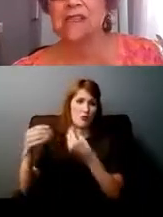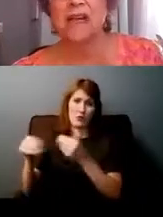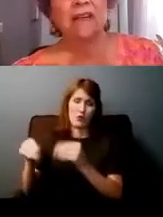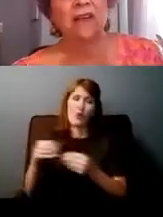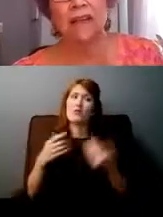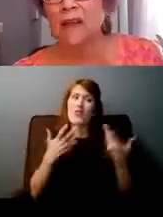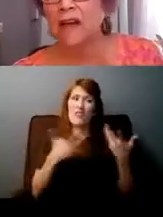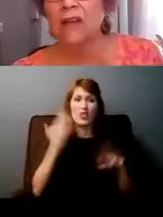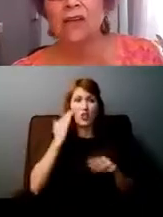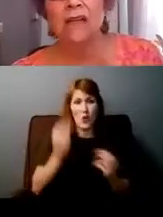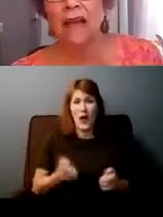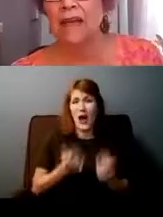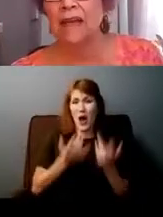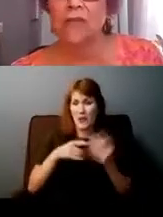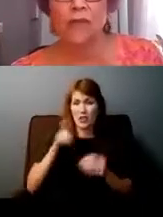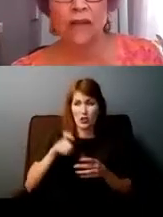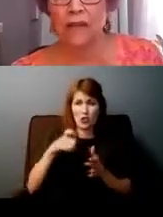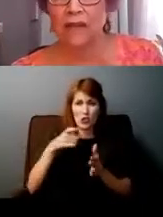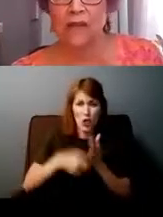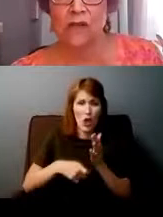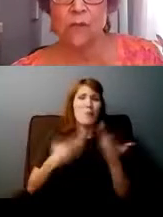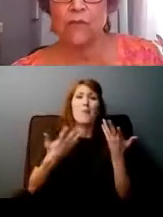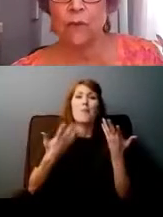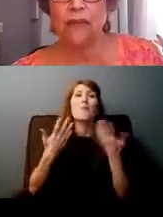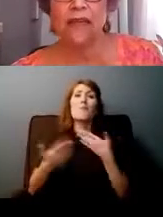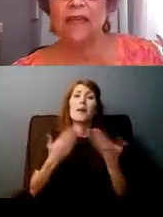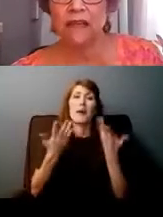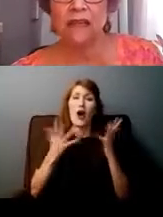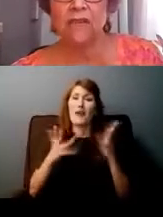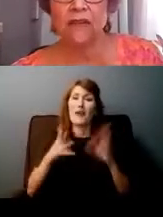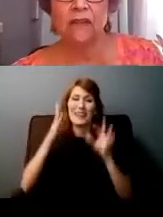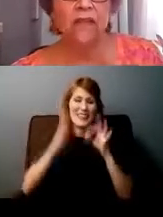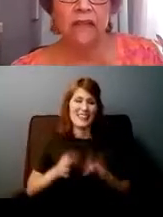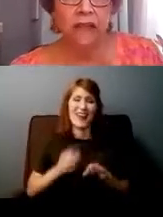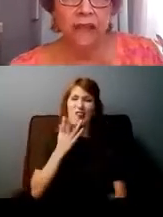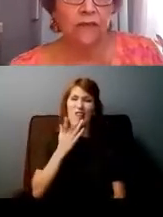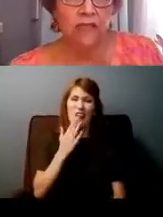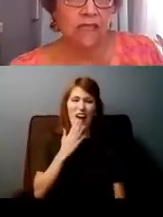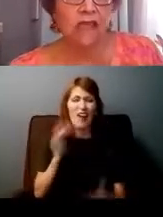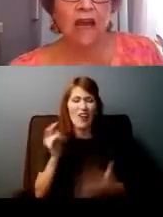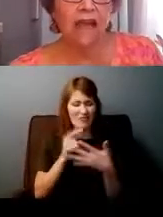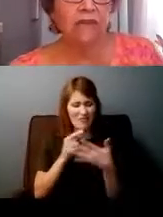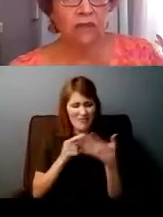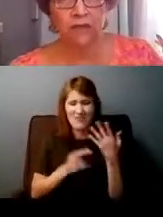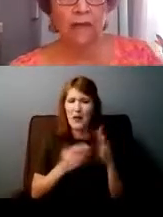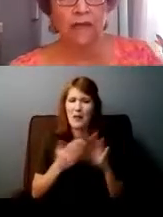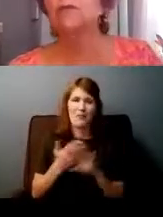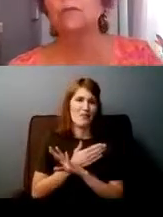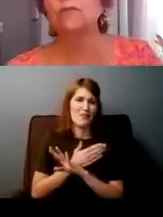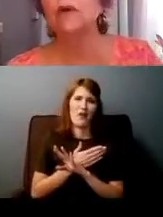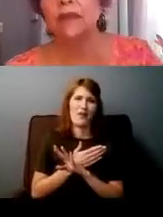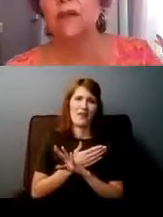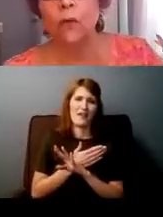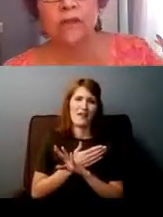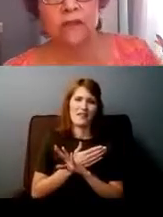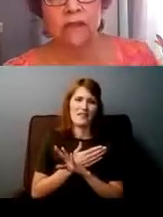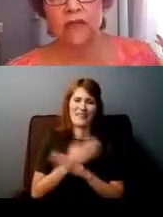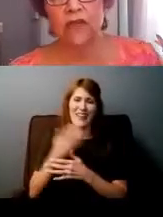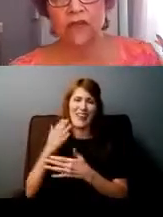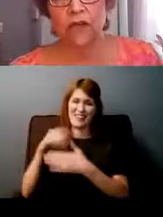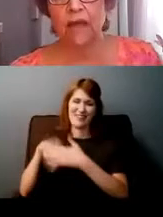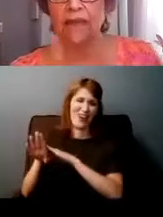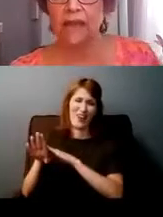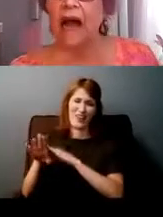have decided on the color and everything else before they can even decide, even before they go to